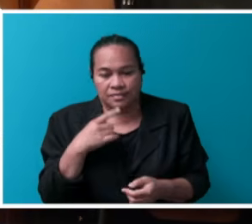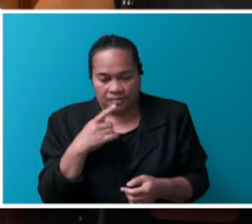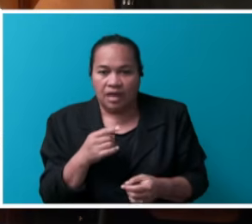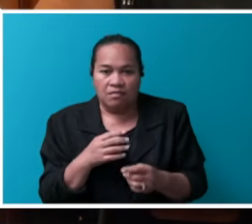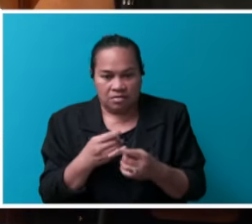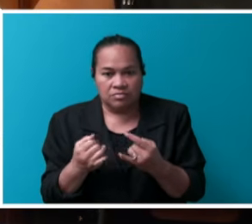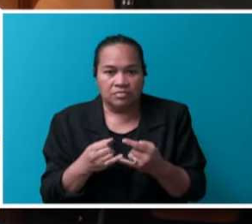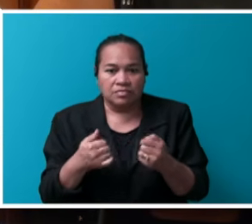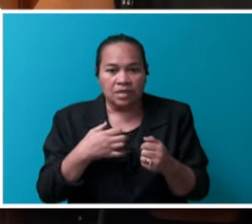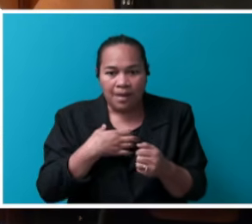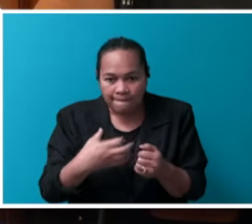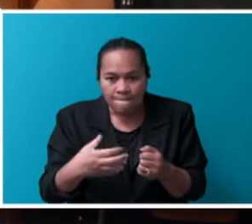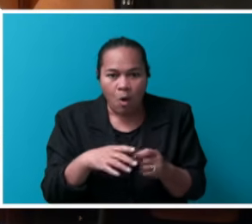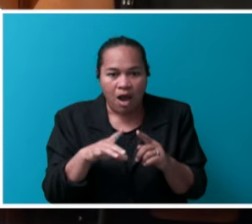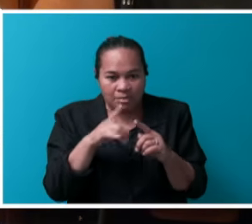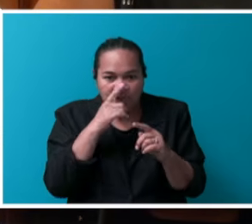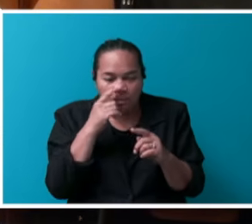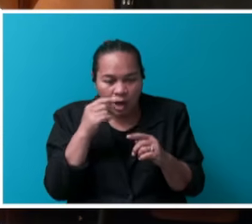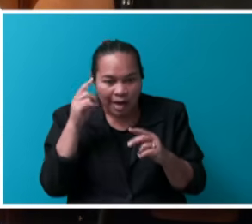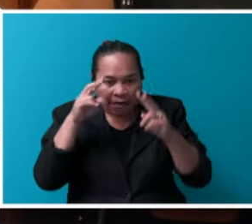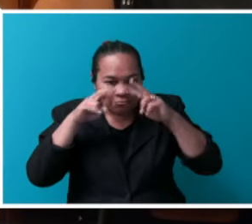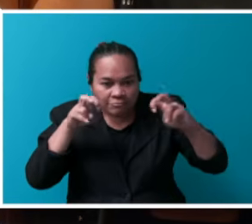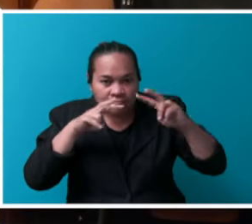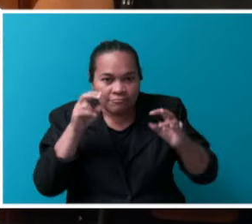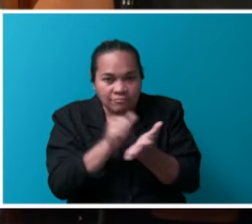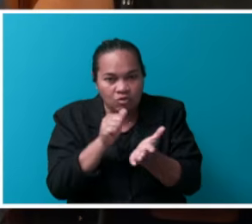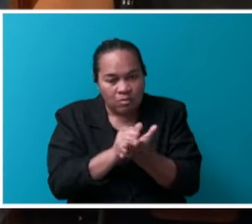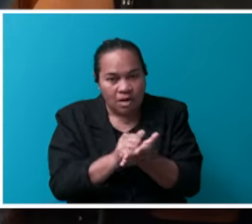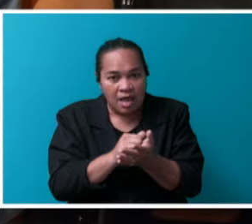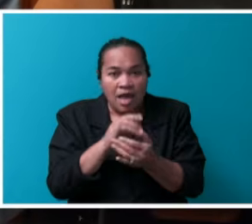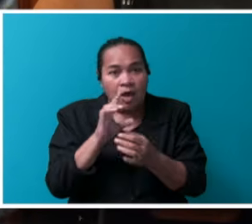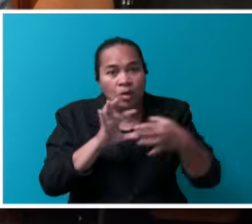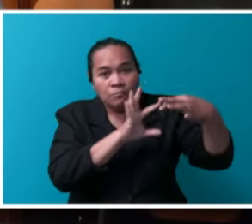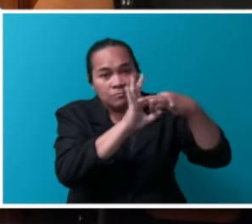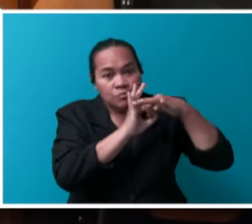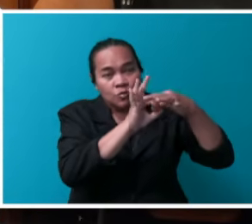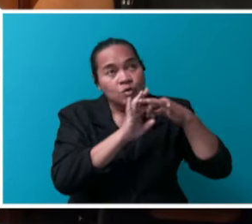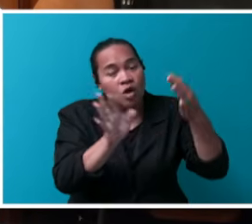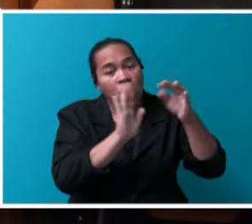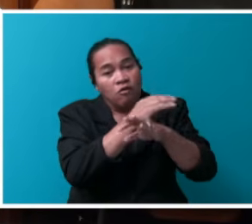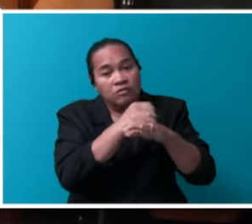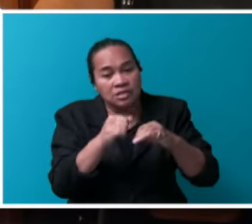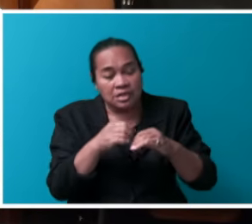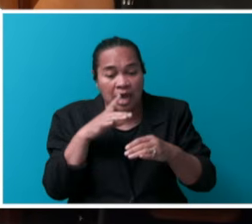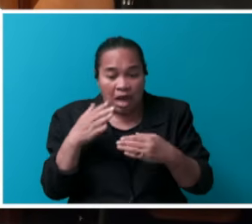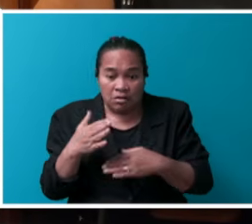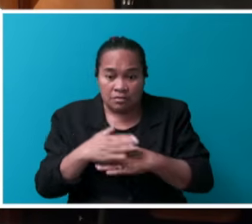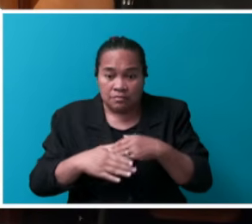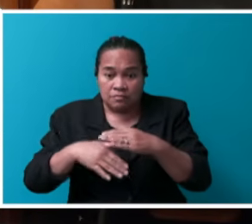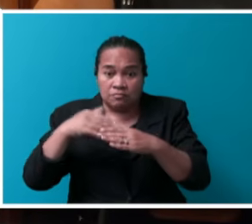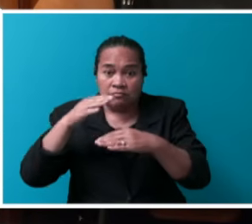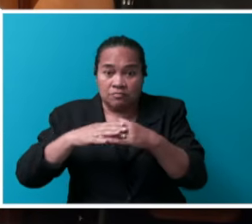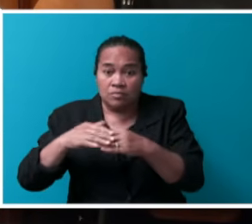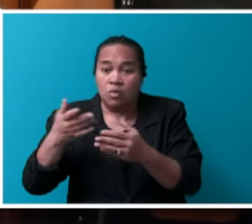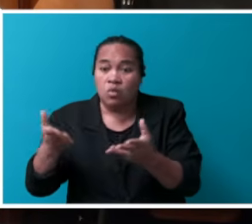driven by better intelligence, capability enhancement, and collaboration with our international partners. The construction of a new container examination facility